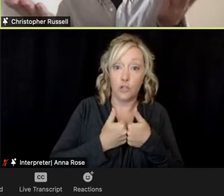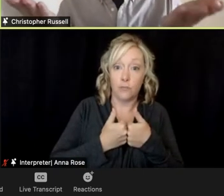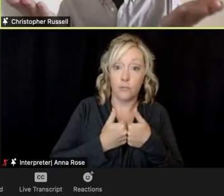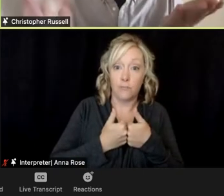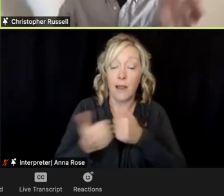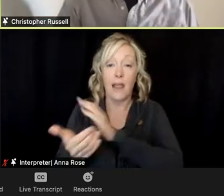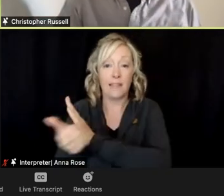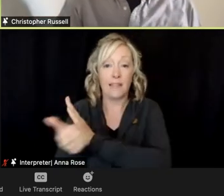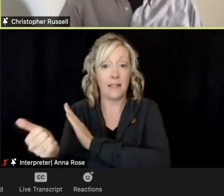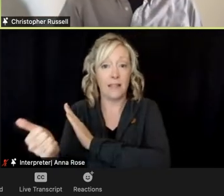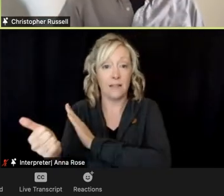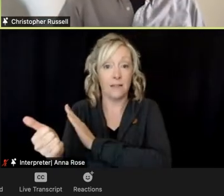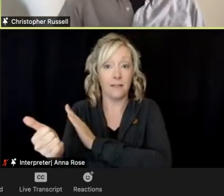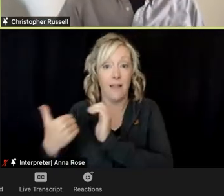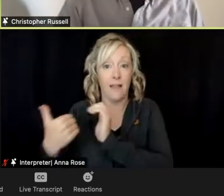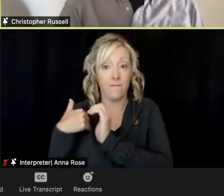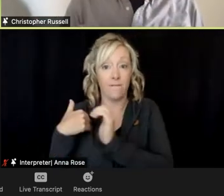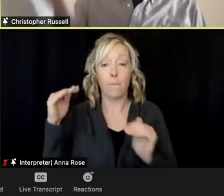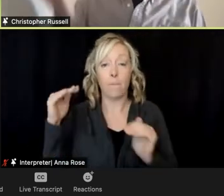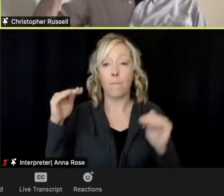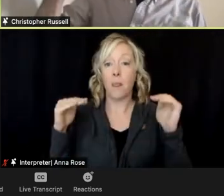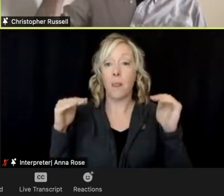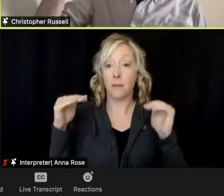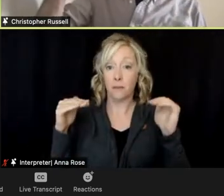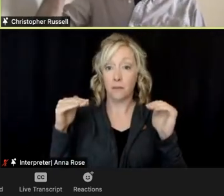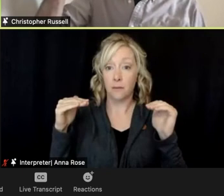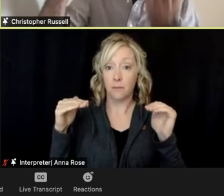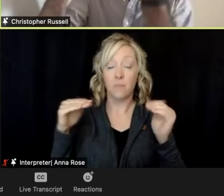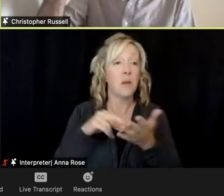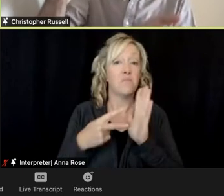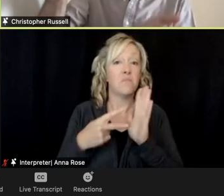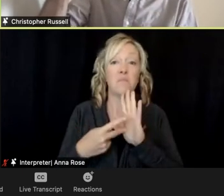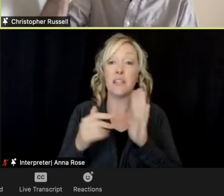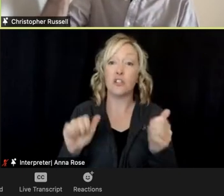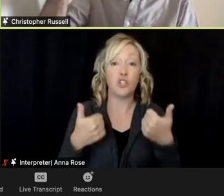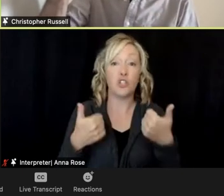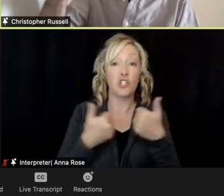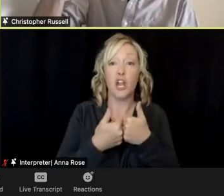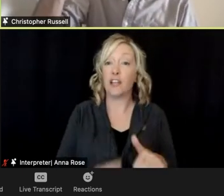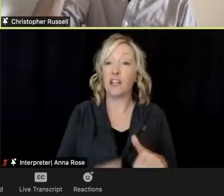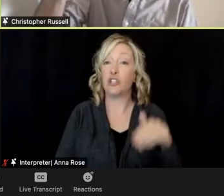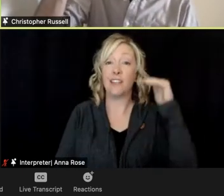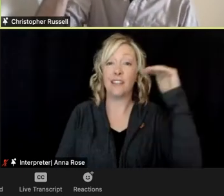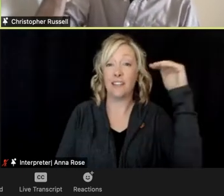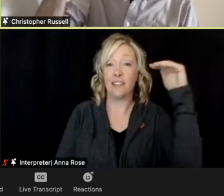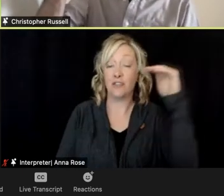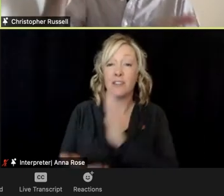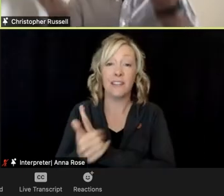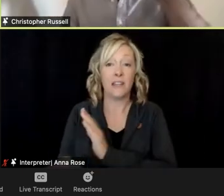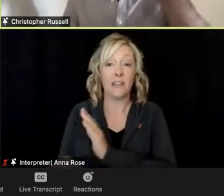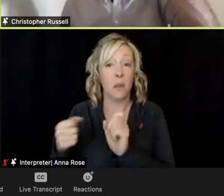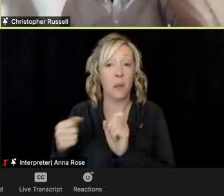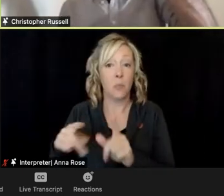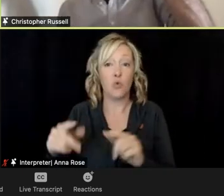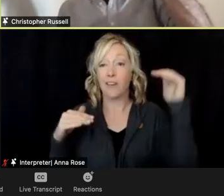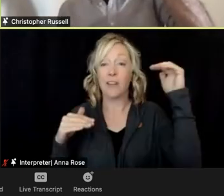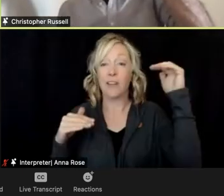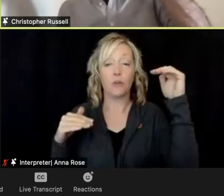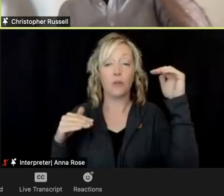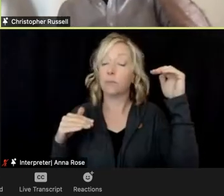and opportunities. Okay, so if the challenge is too high for the skills and opportunities, we're out of balance. And if the skills